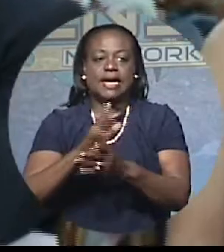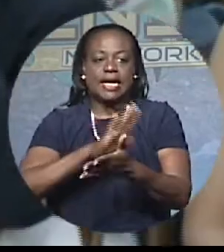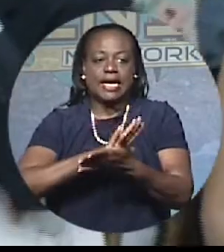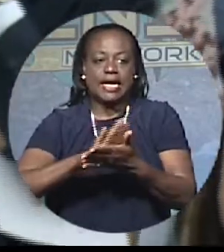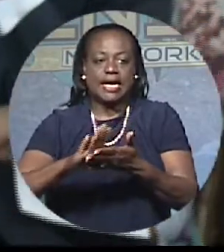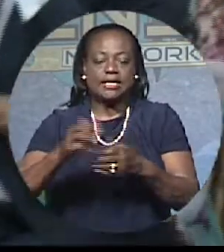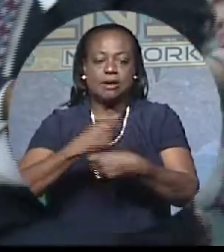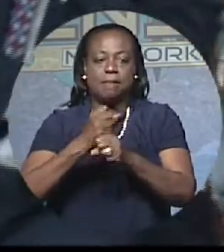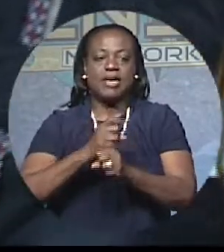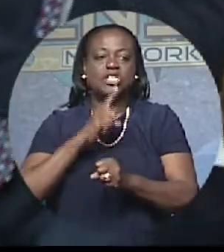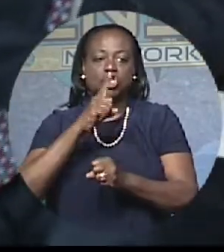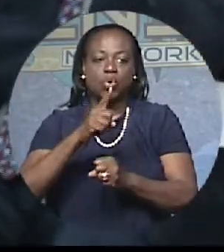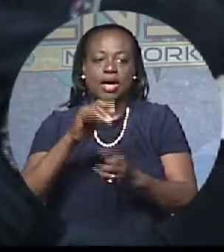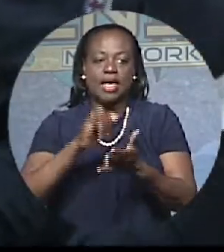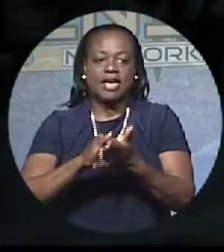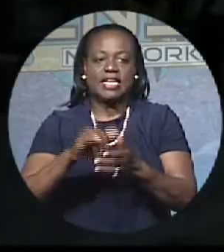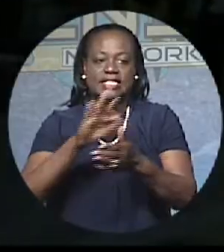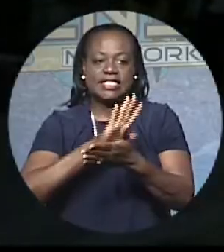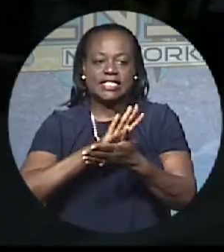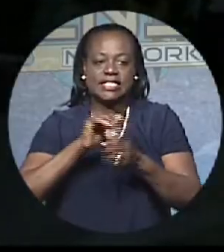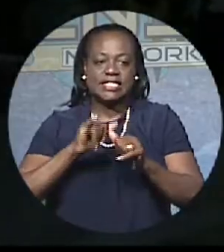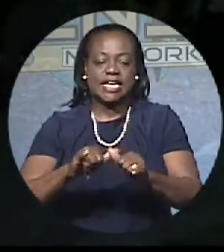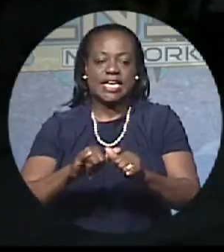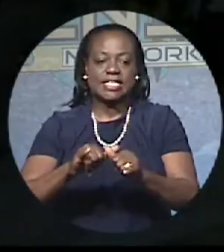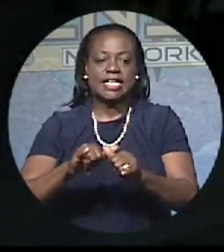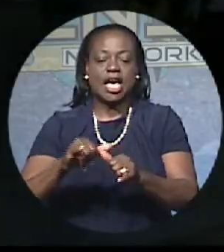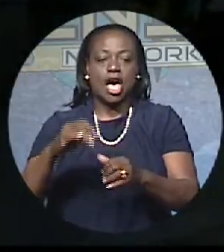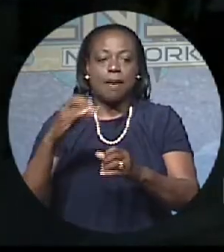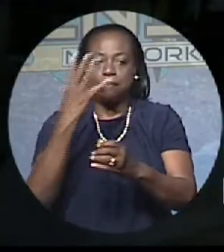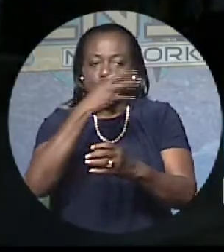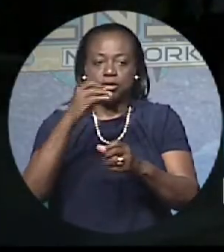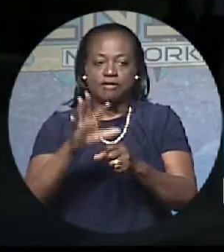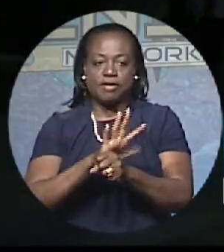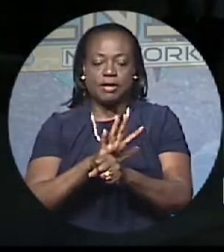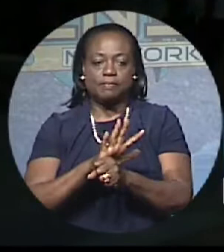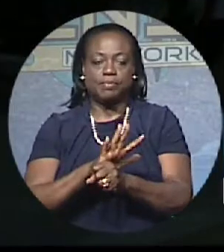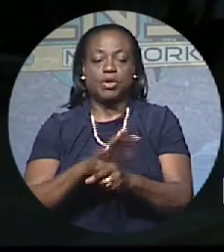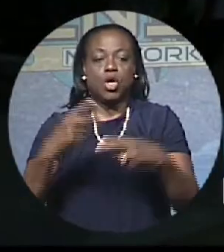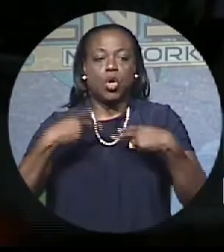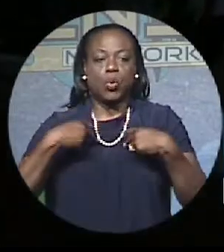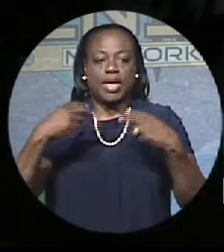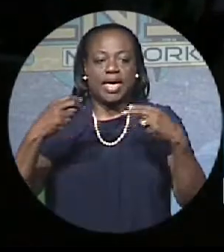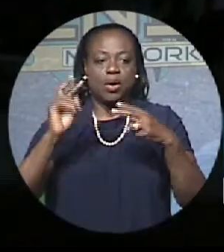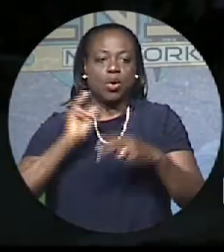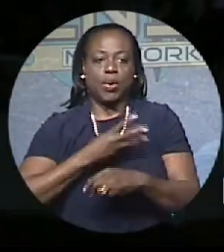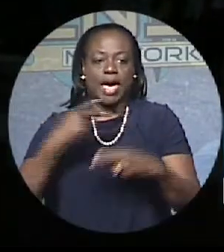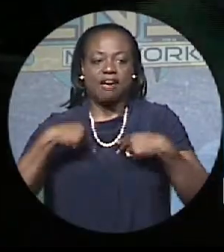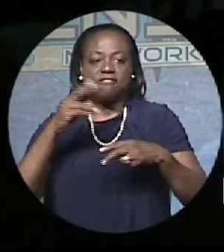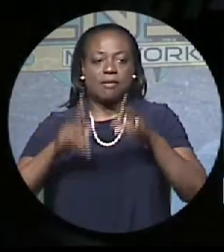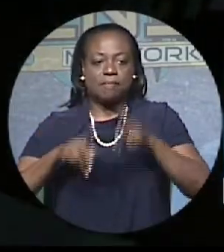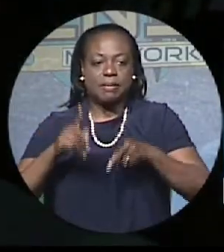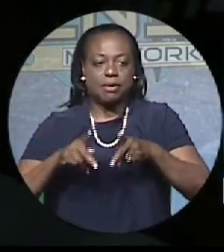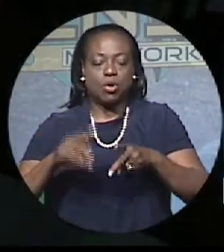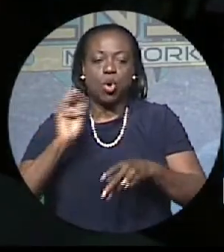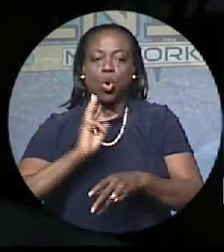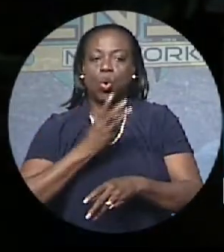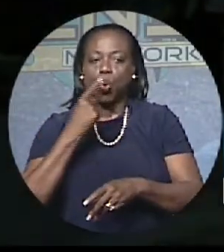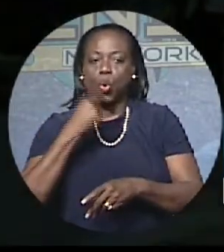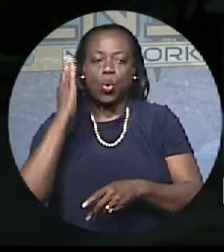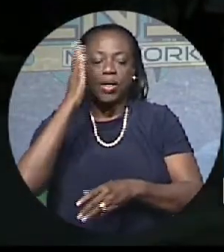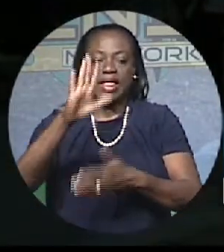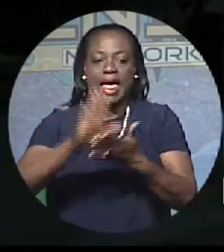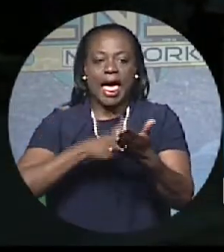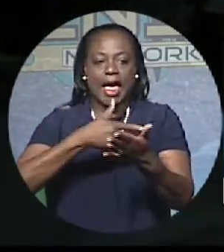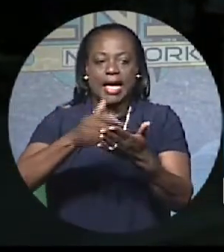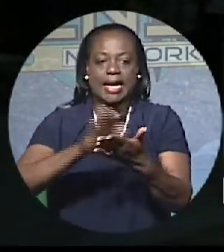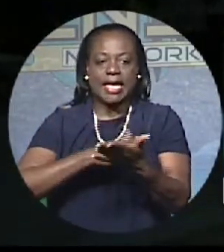attractive is a major priority. We already have maintenance contracts in place for cleaning the bricks. We have people hired to make sure